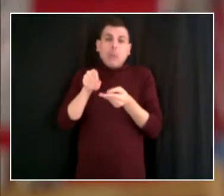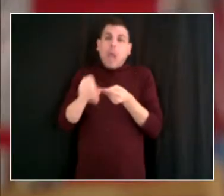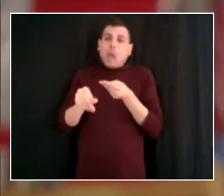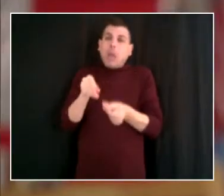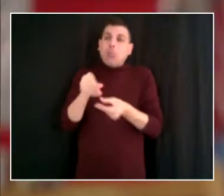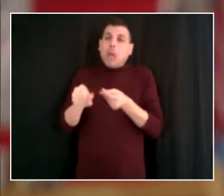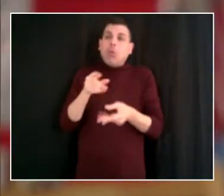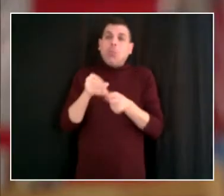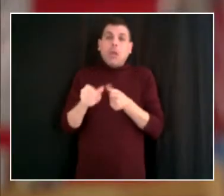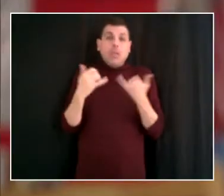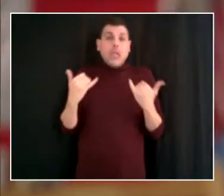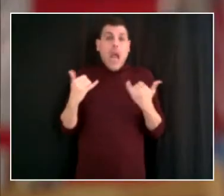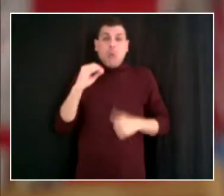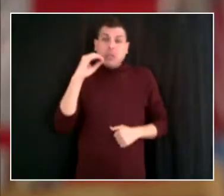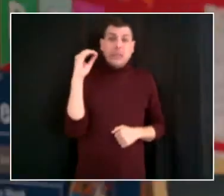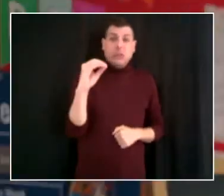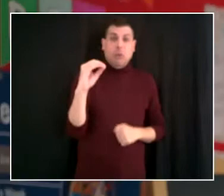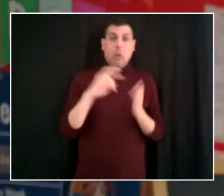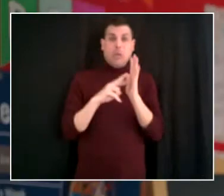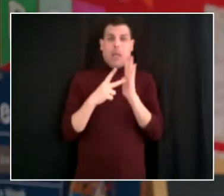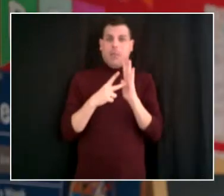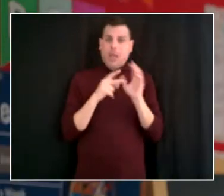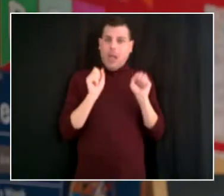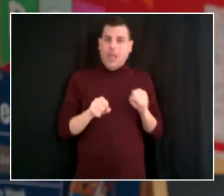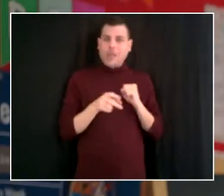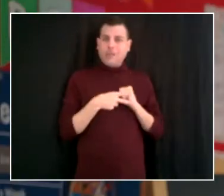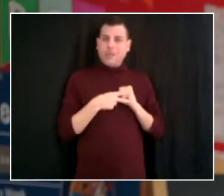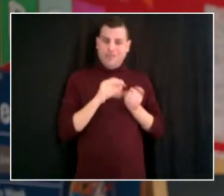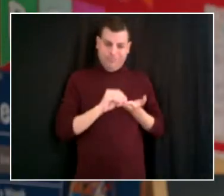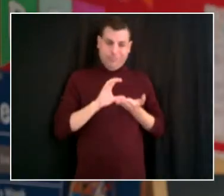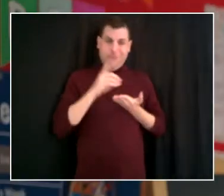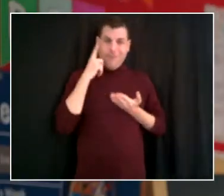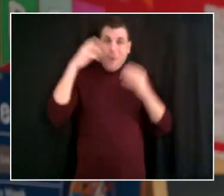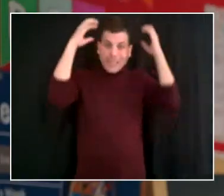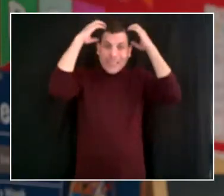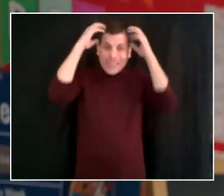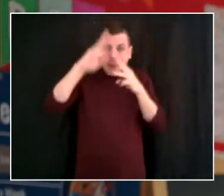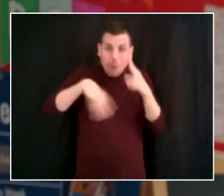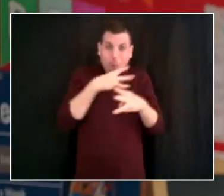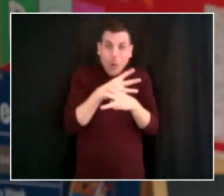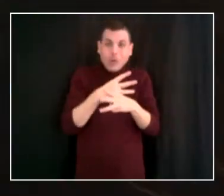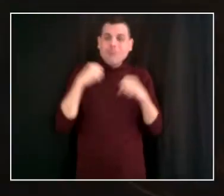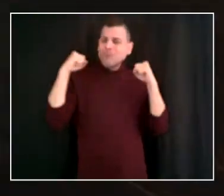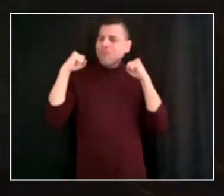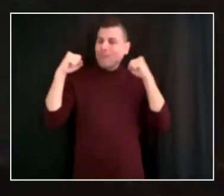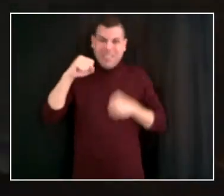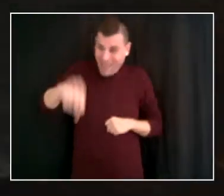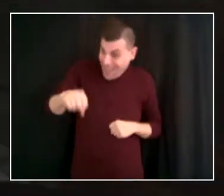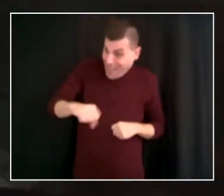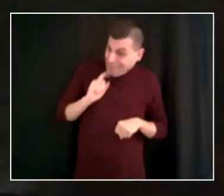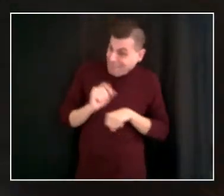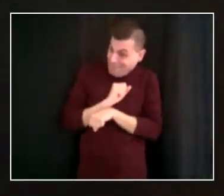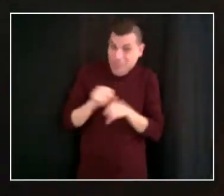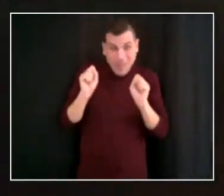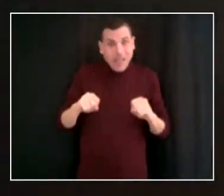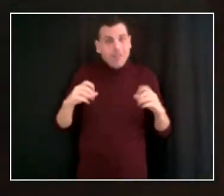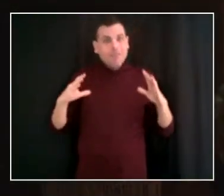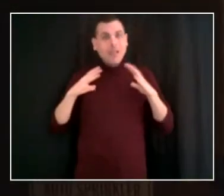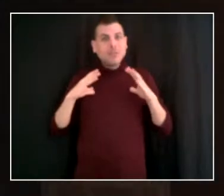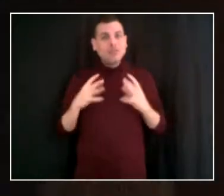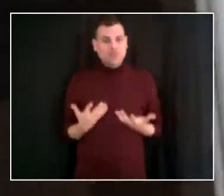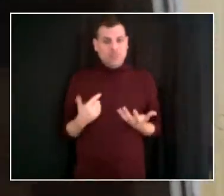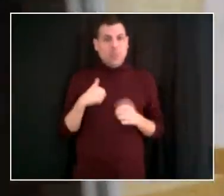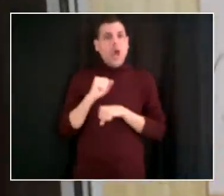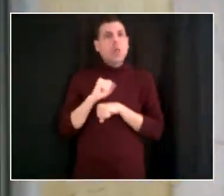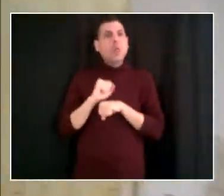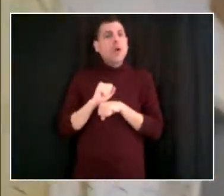able to take him to Disney World. Yeah, Disney World. We're able to go to vacation. I work for customer service.